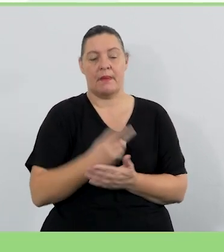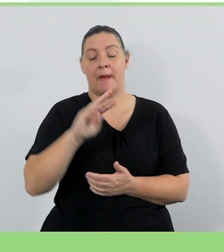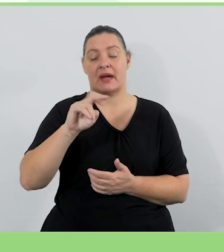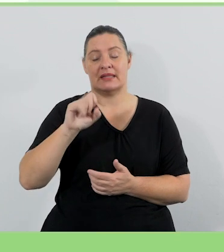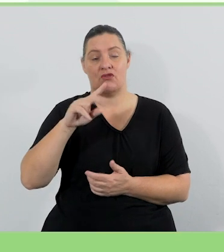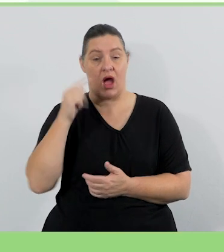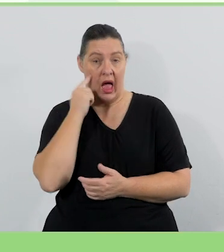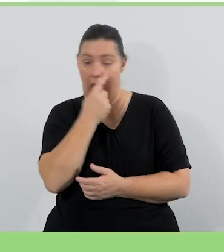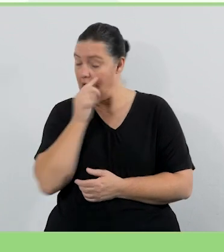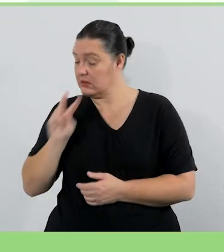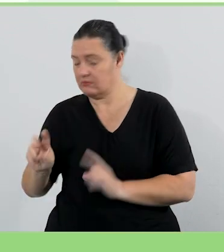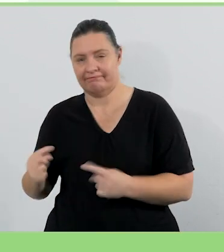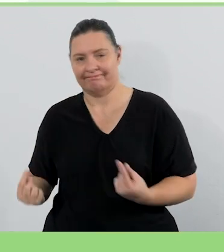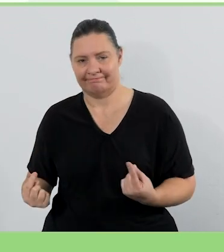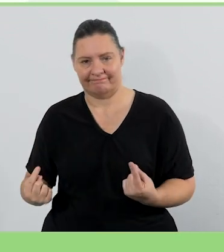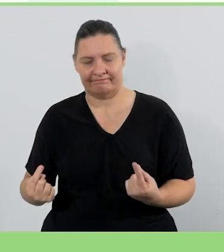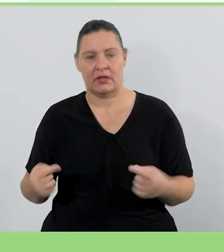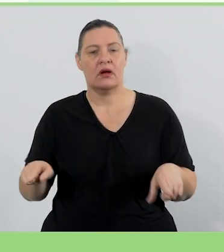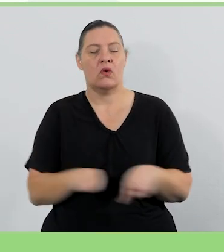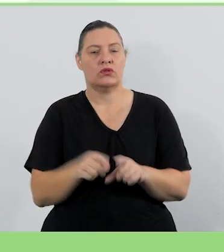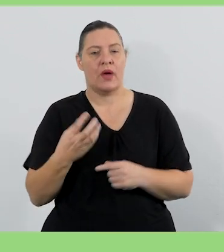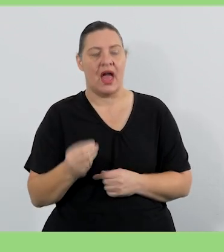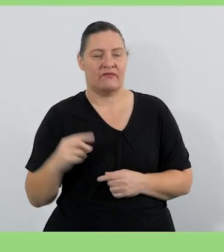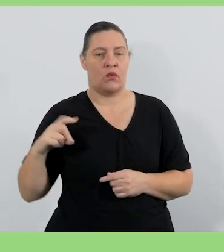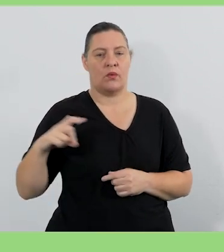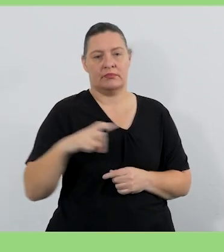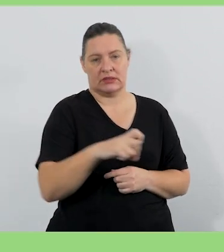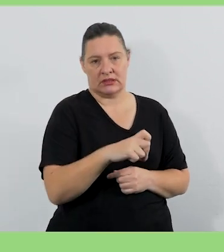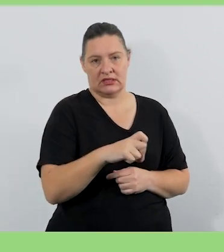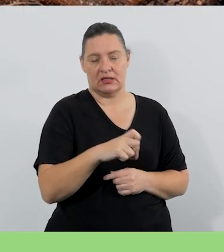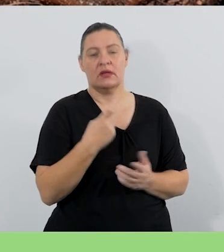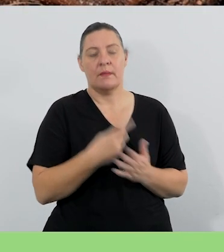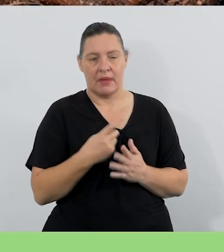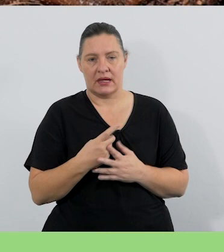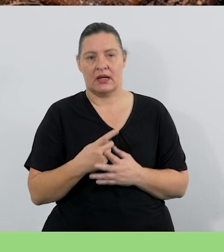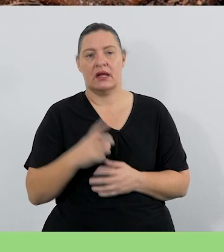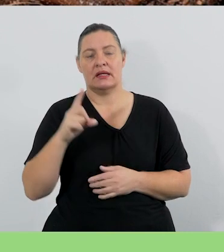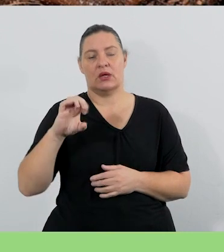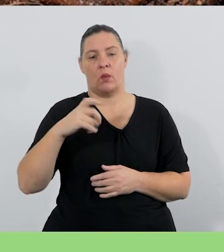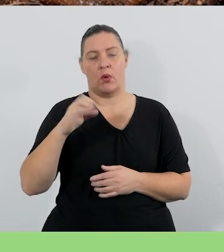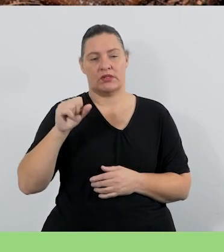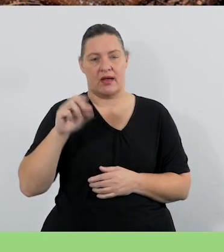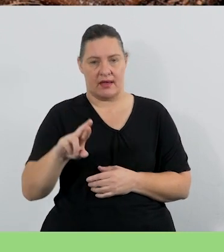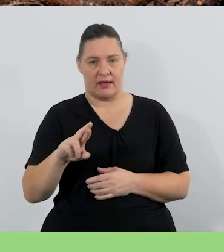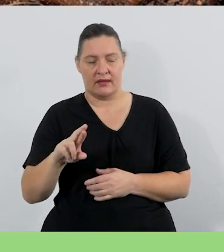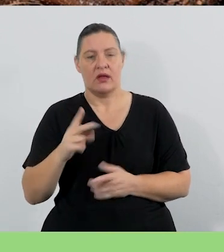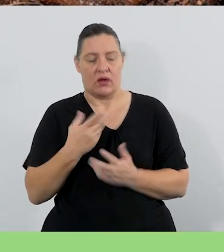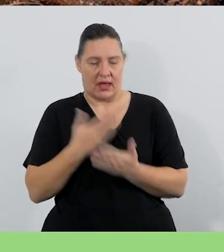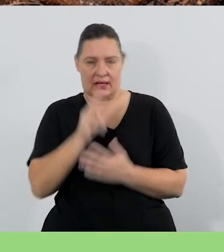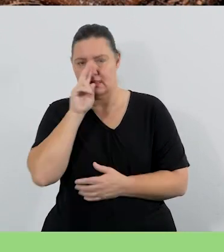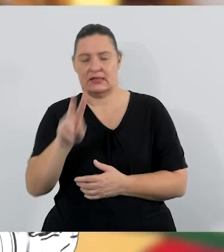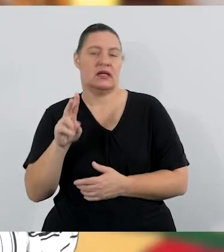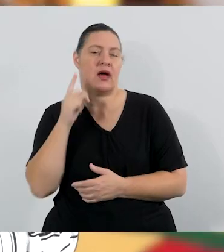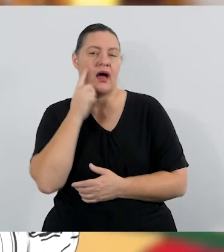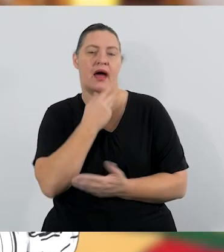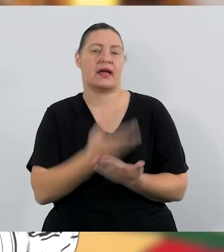which you cannot see with your naked eyes. We also have worms, which are also decomposers, and you can see with your